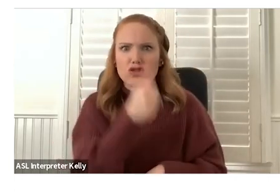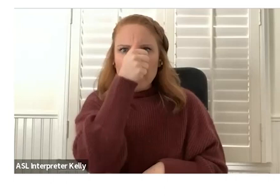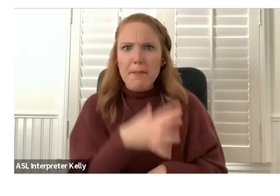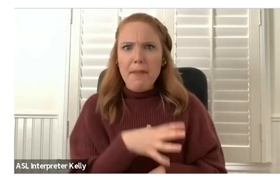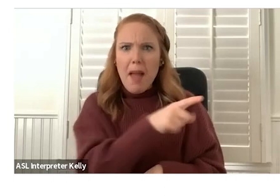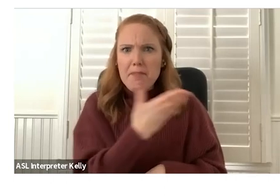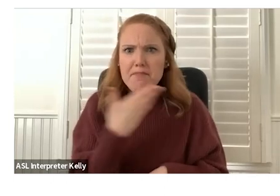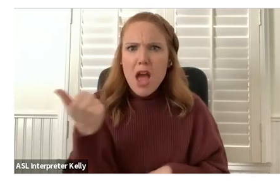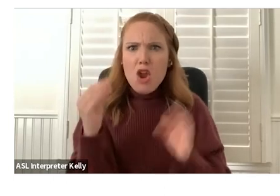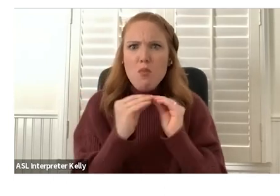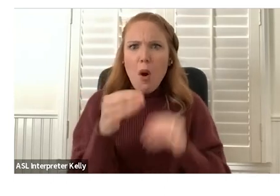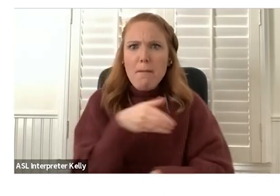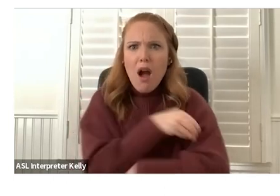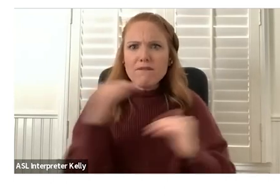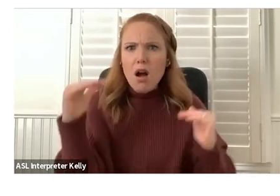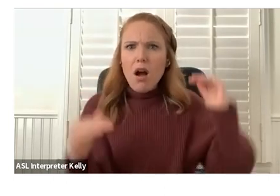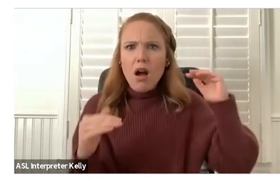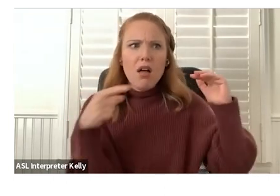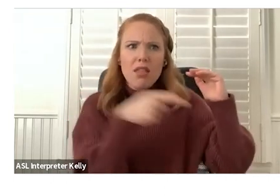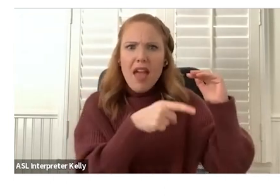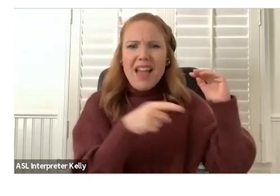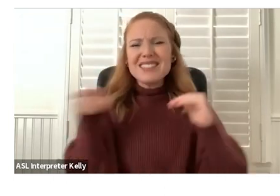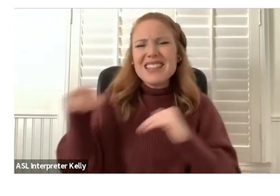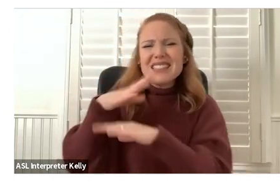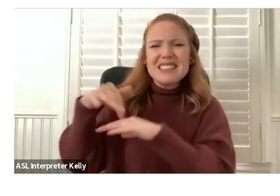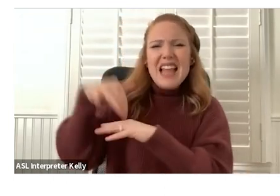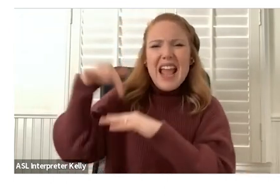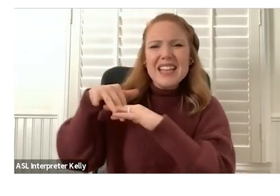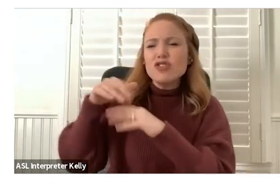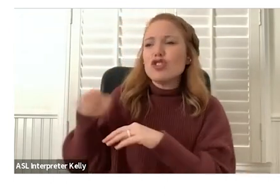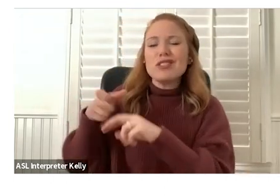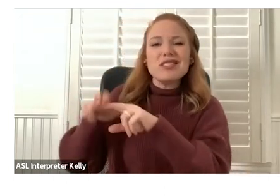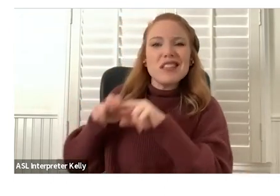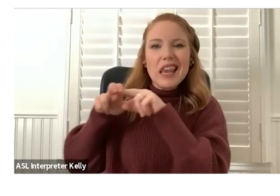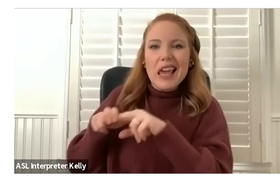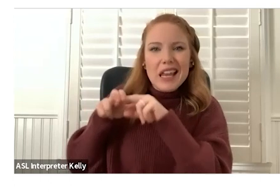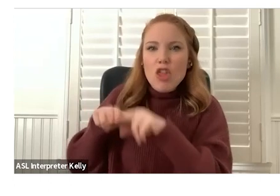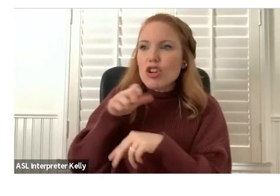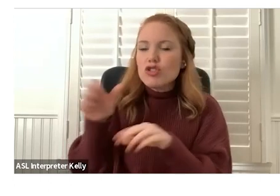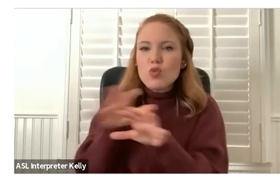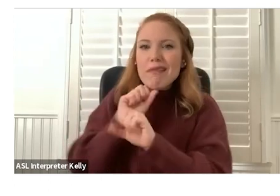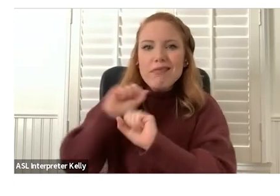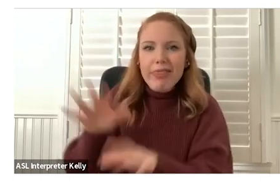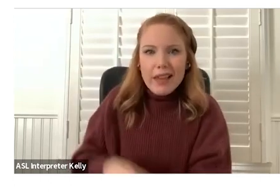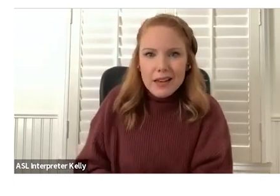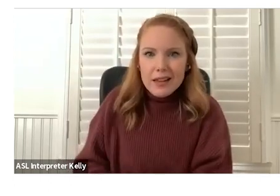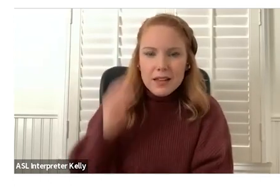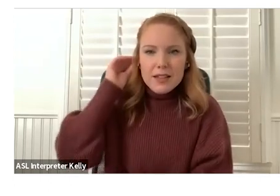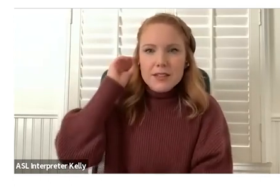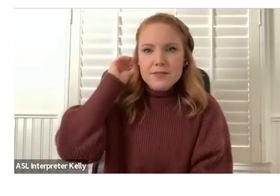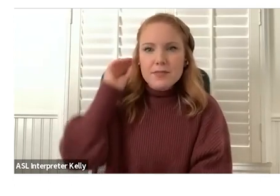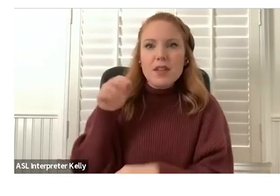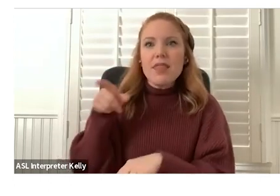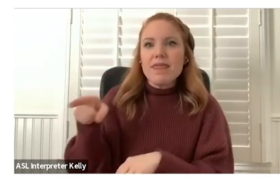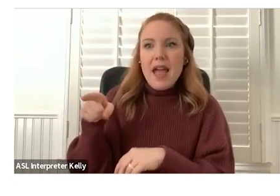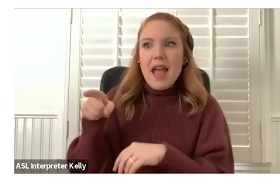how Orientalism actually expands much beyond East and West dynamics. This is actually how we can relate it to what happened here in